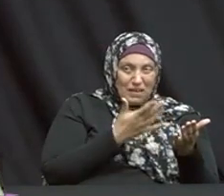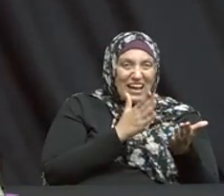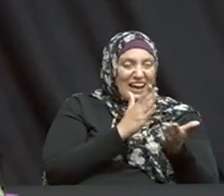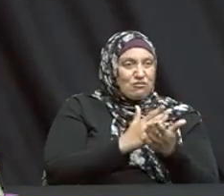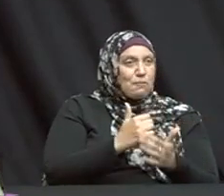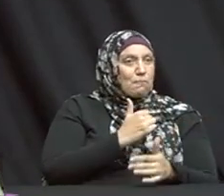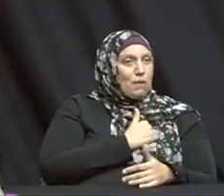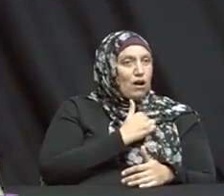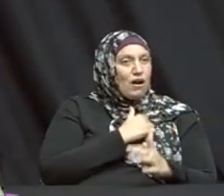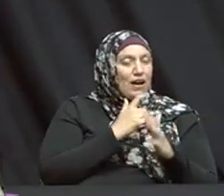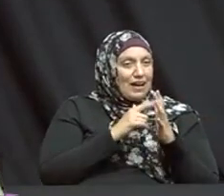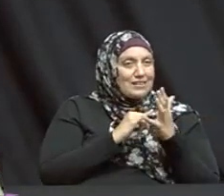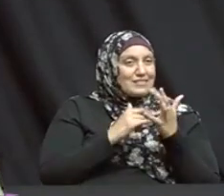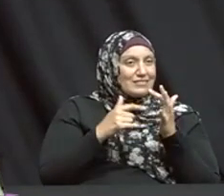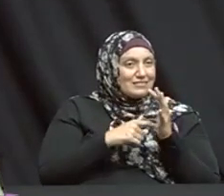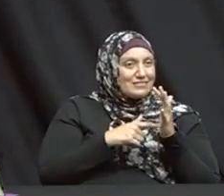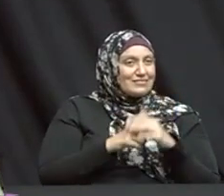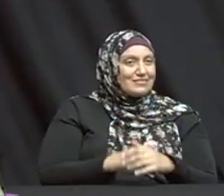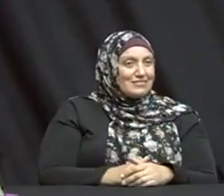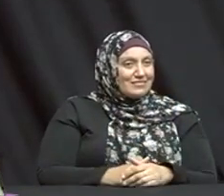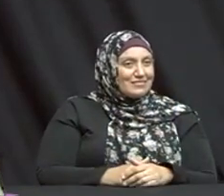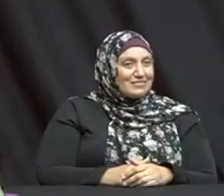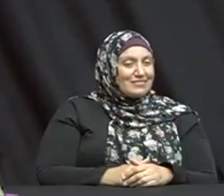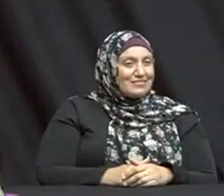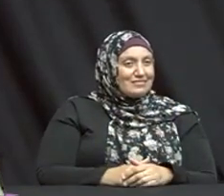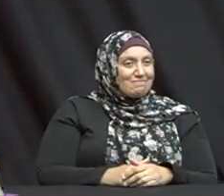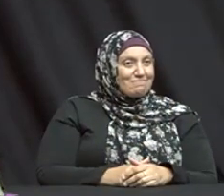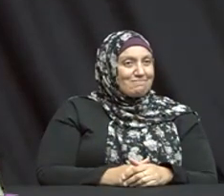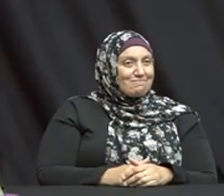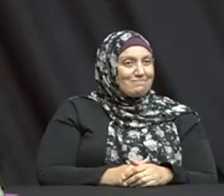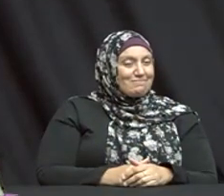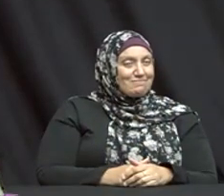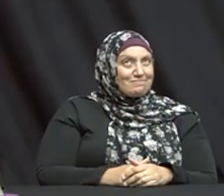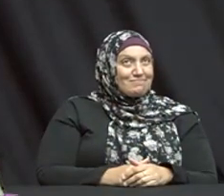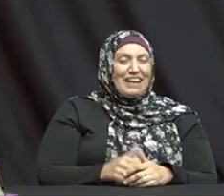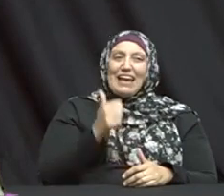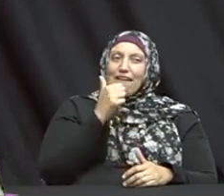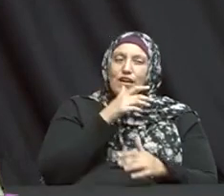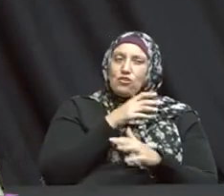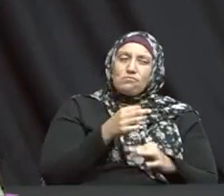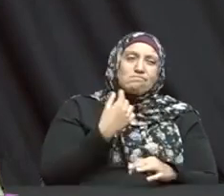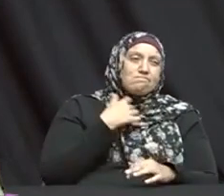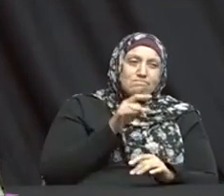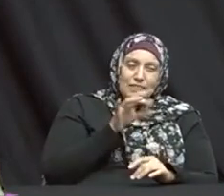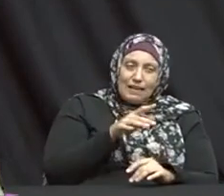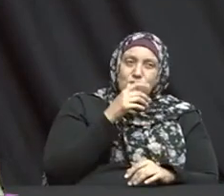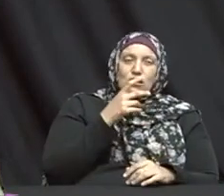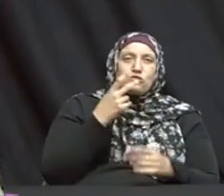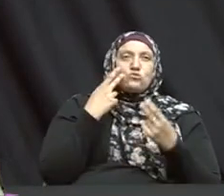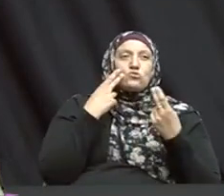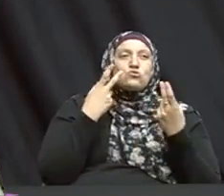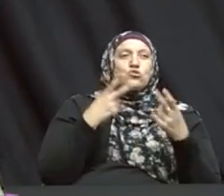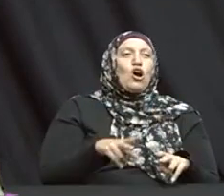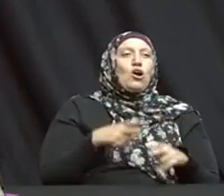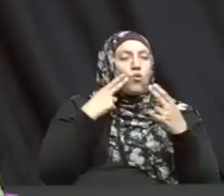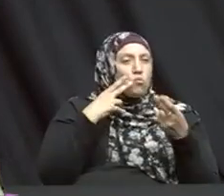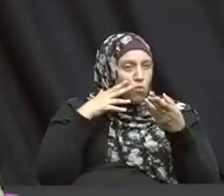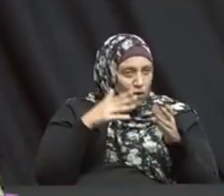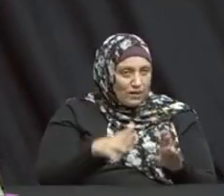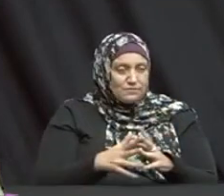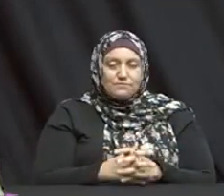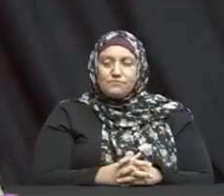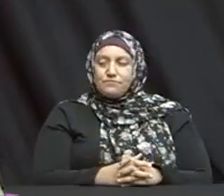yeah, is that a reasonable, sort of flow? Yeah, I think we mentioned that last